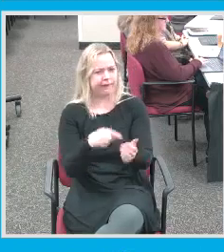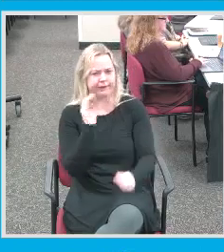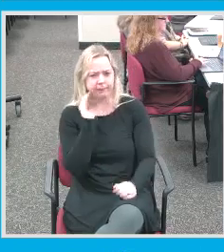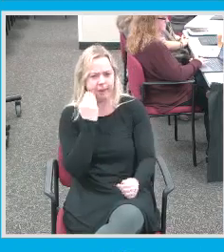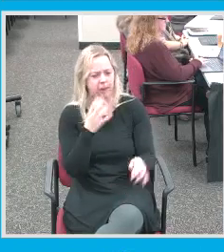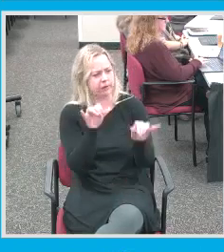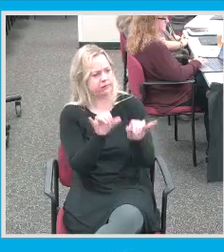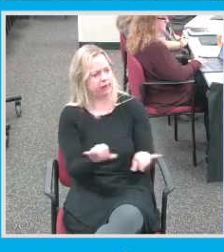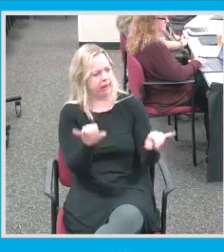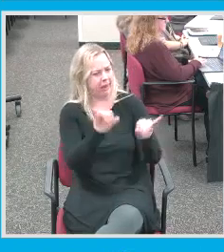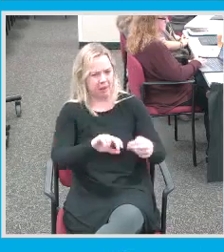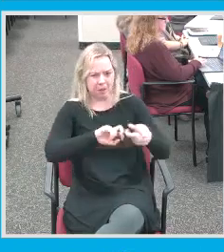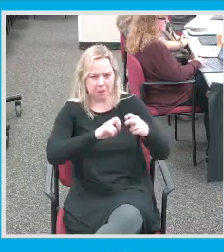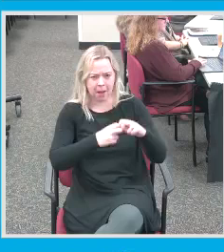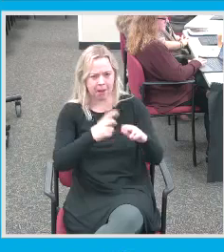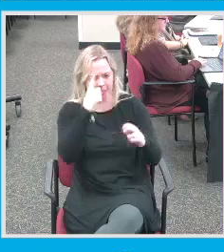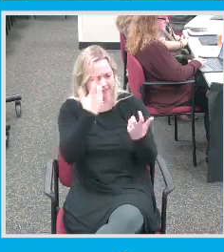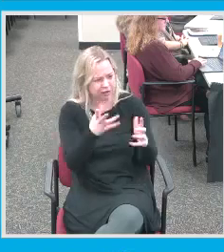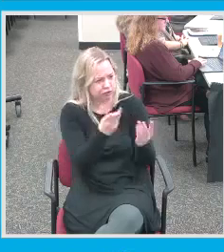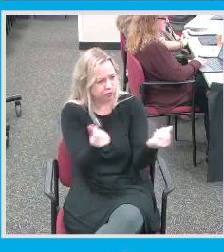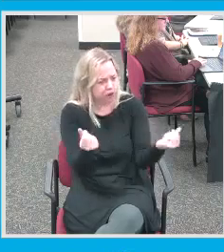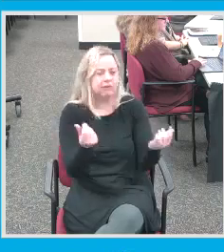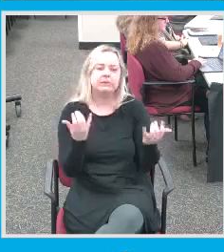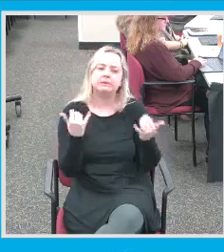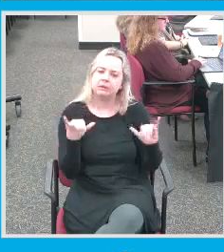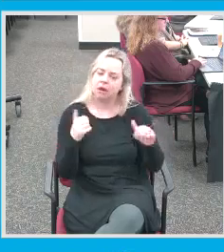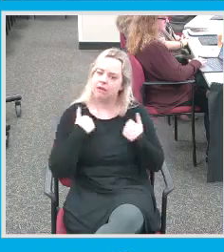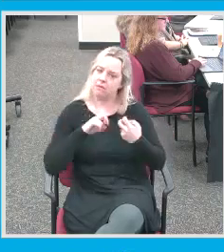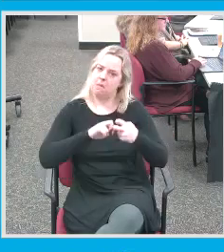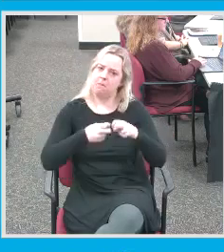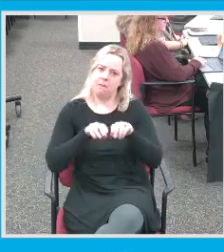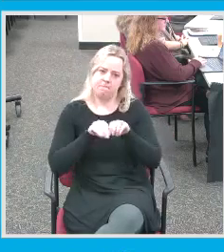we do still have a problem, especially among youth and with vaping.